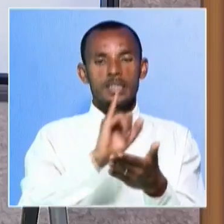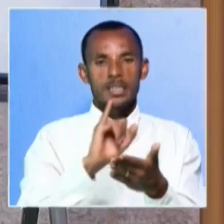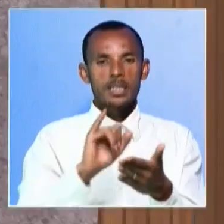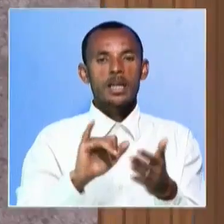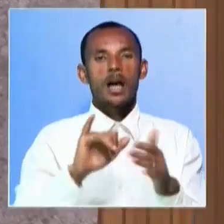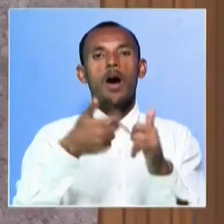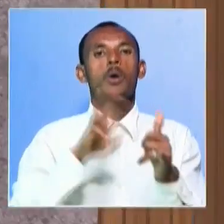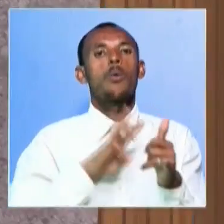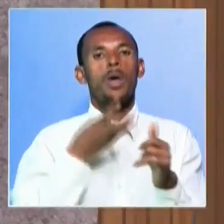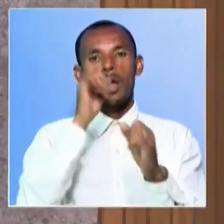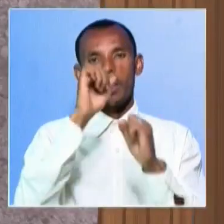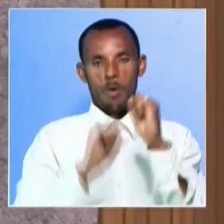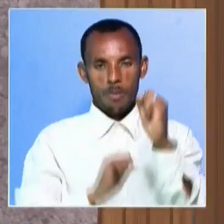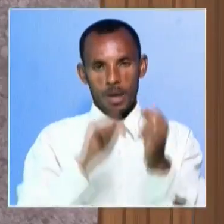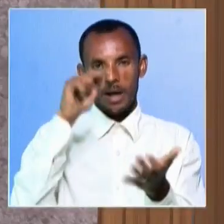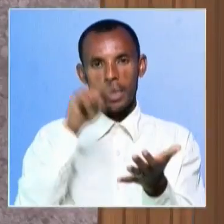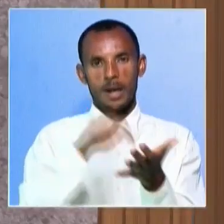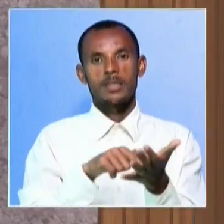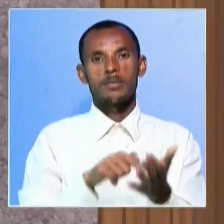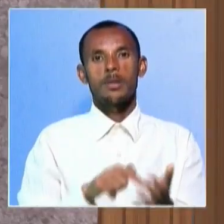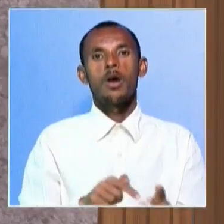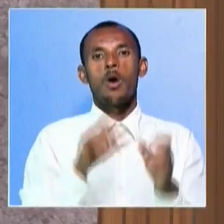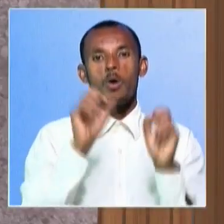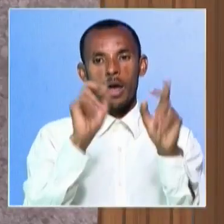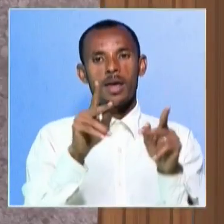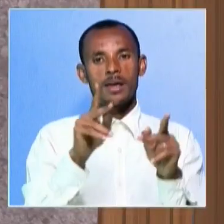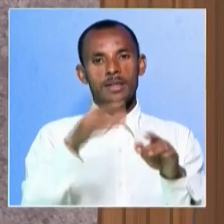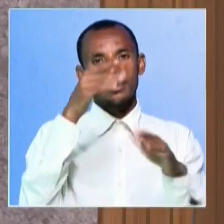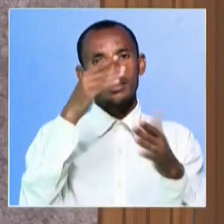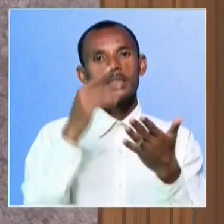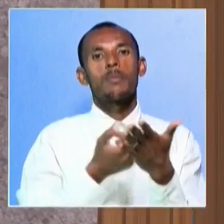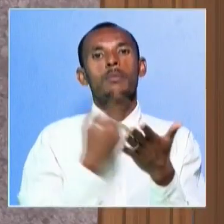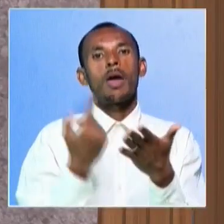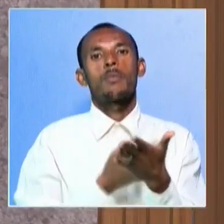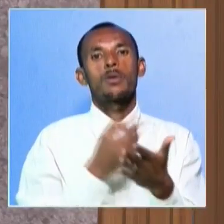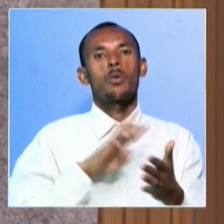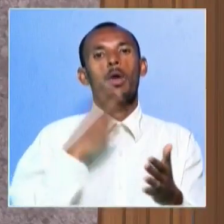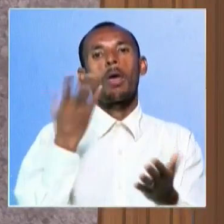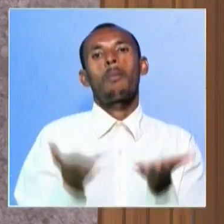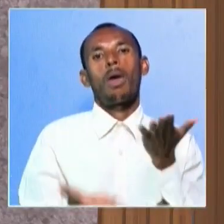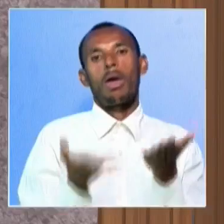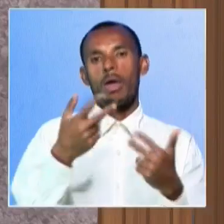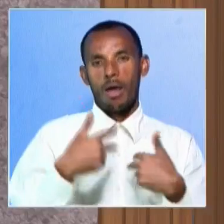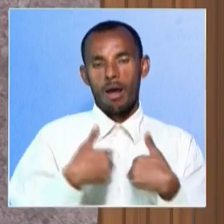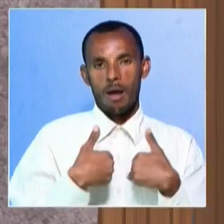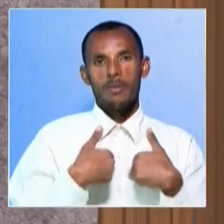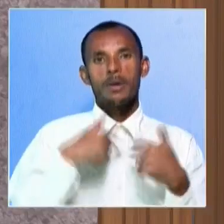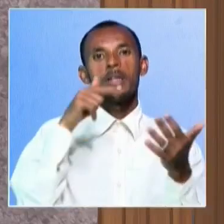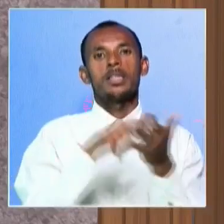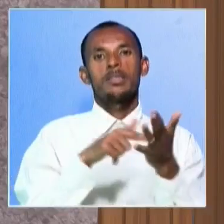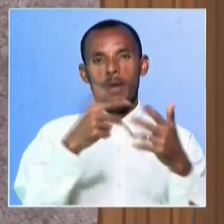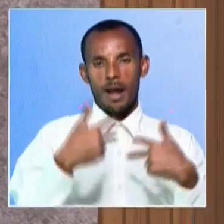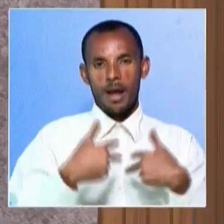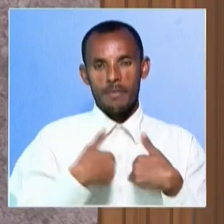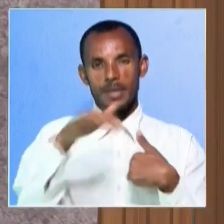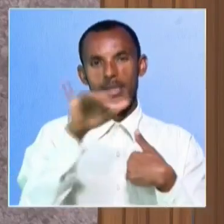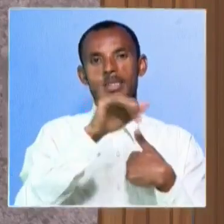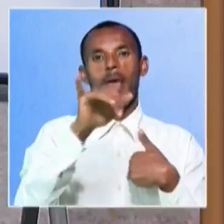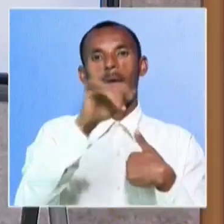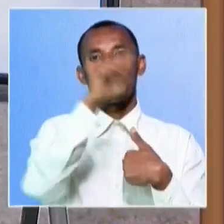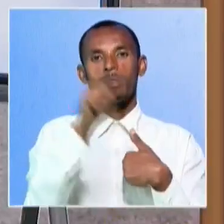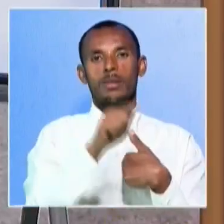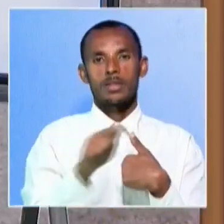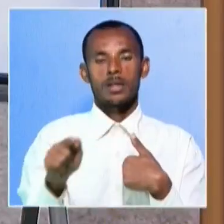compare decimals, okay? Sometimes we may have decimals having the same